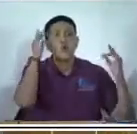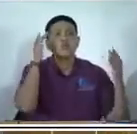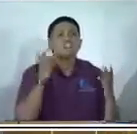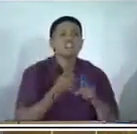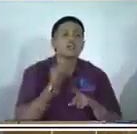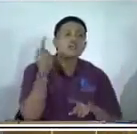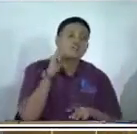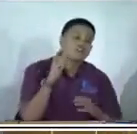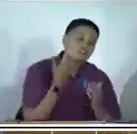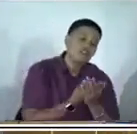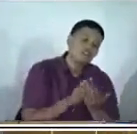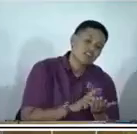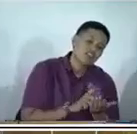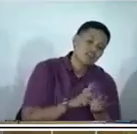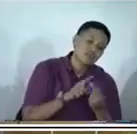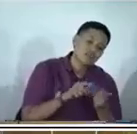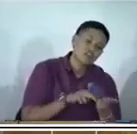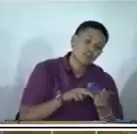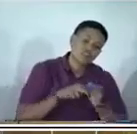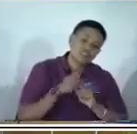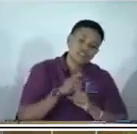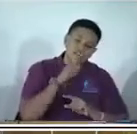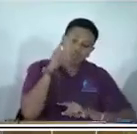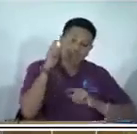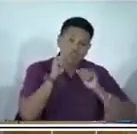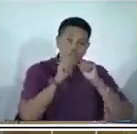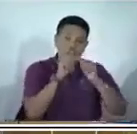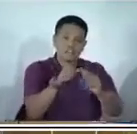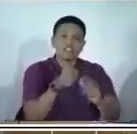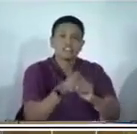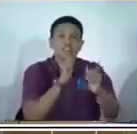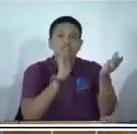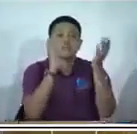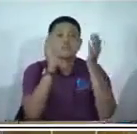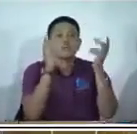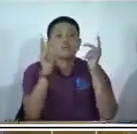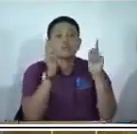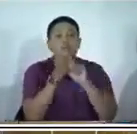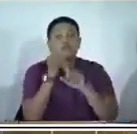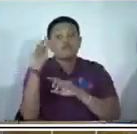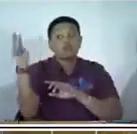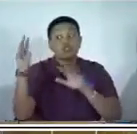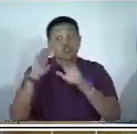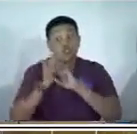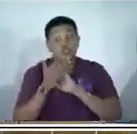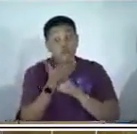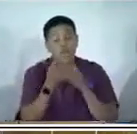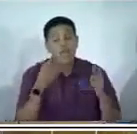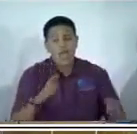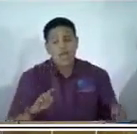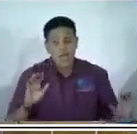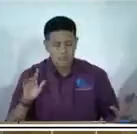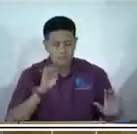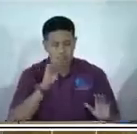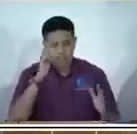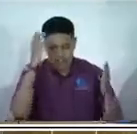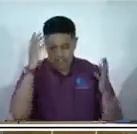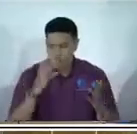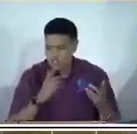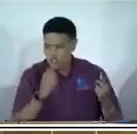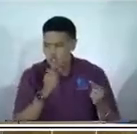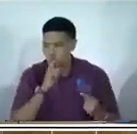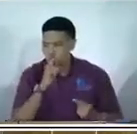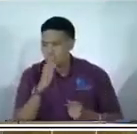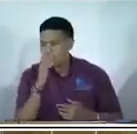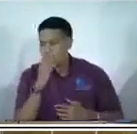that the doctors and nurses continue to serve the people of Western Jamaica is unfortunately doing a disservice